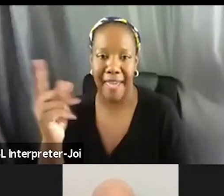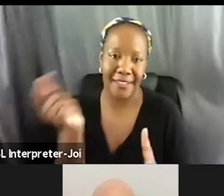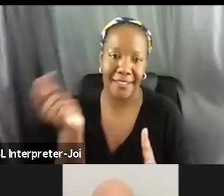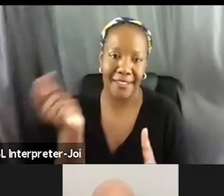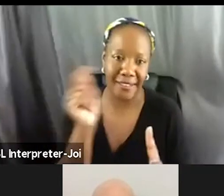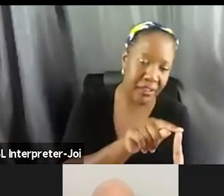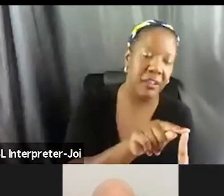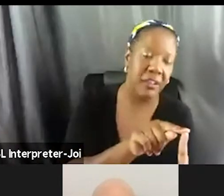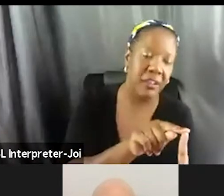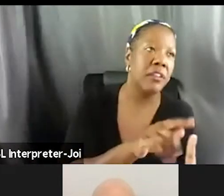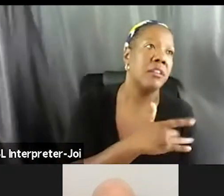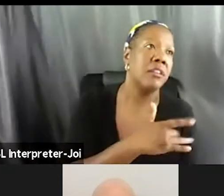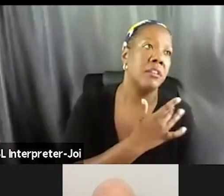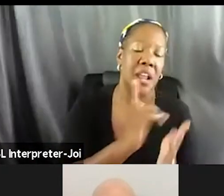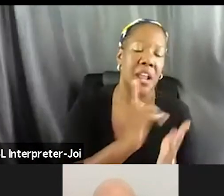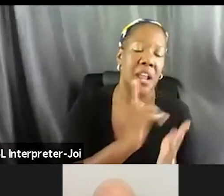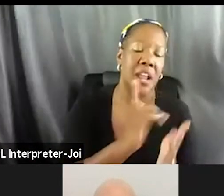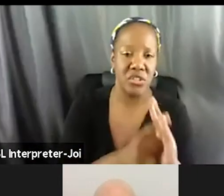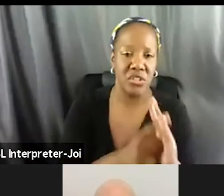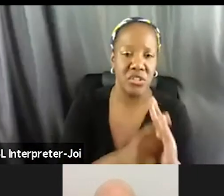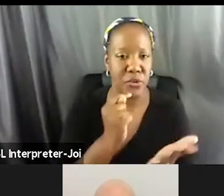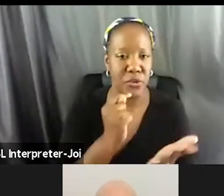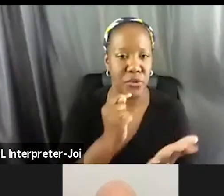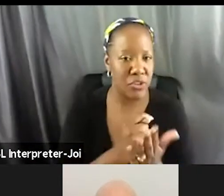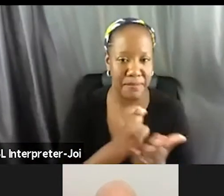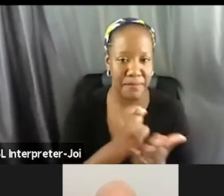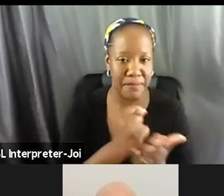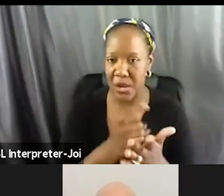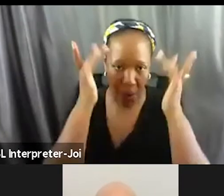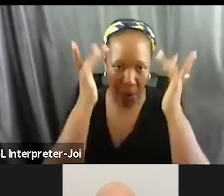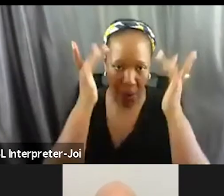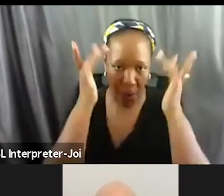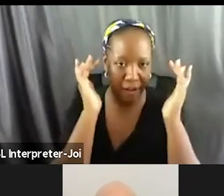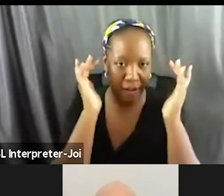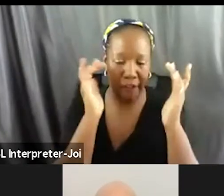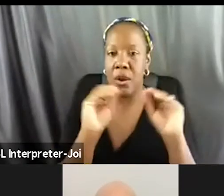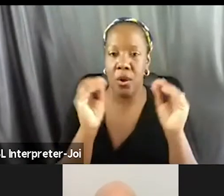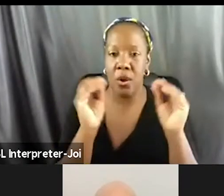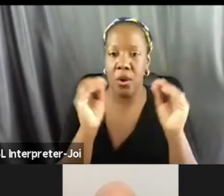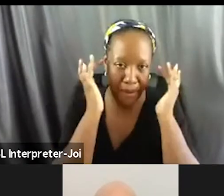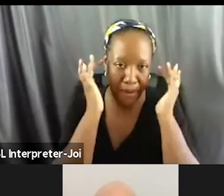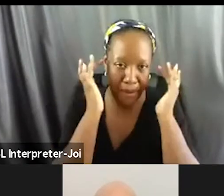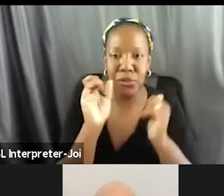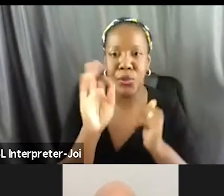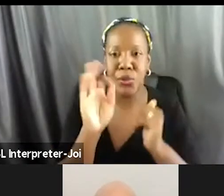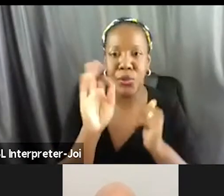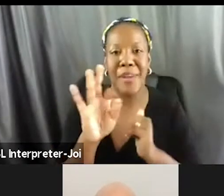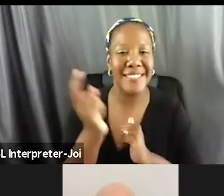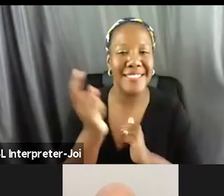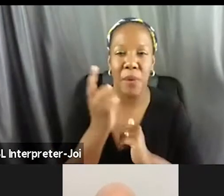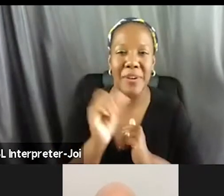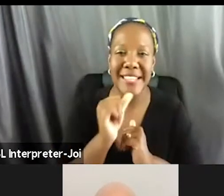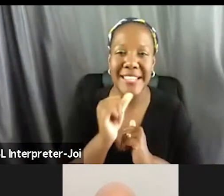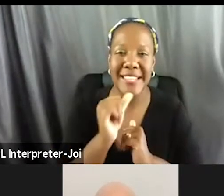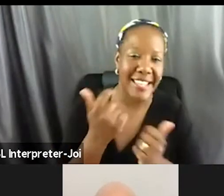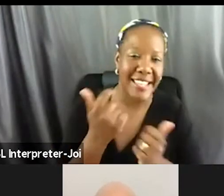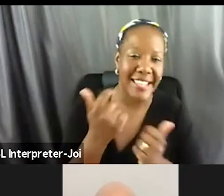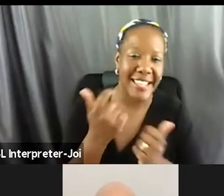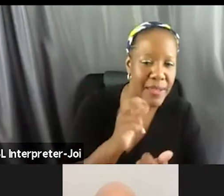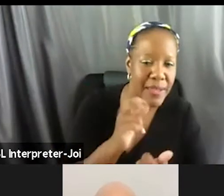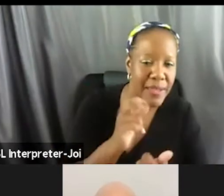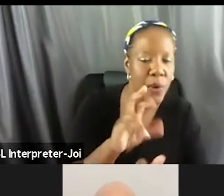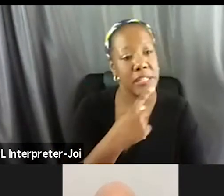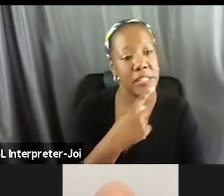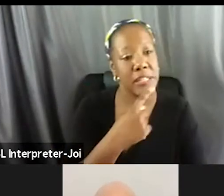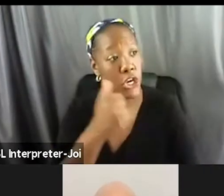through treatment and I had no hair and no eyebrows. I don't know why. And so if someone doesn't say something, or if they go, are you going to put eyebrows on